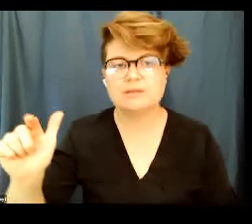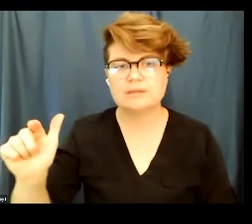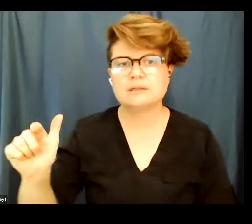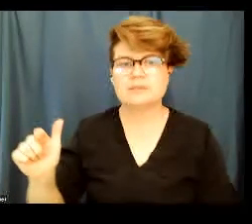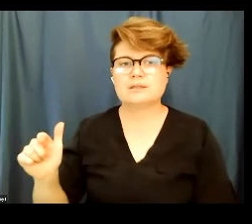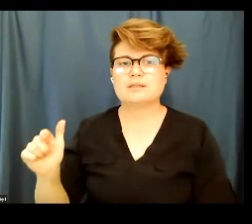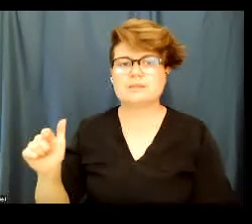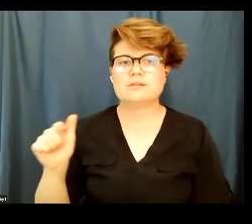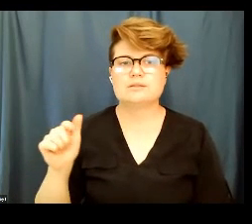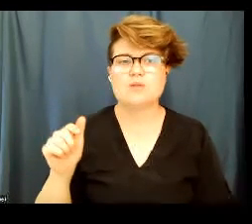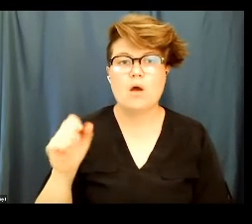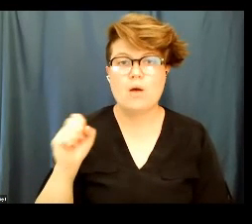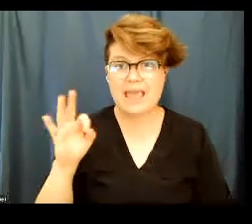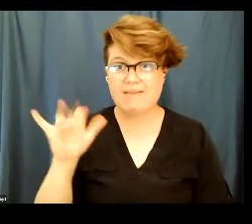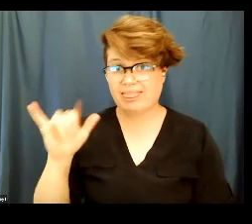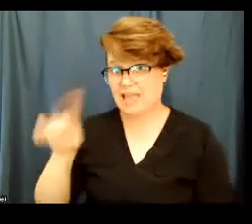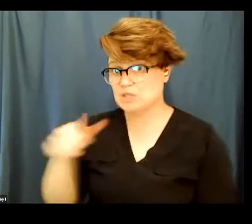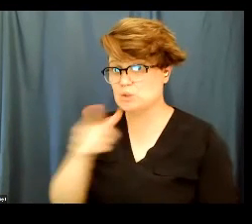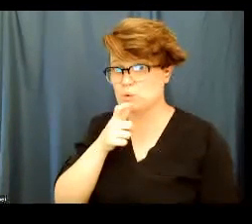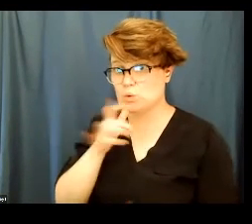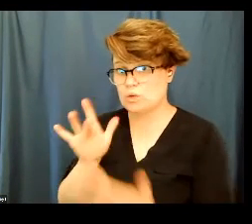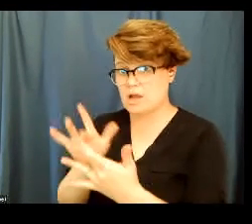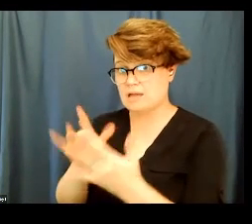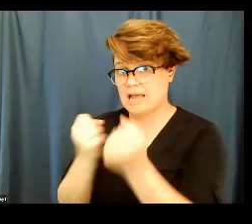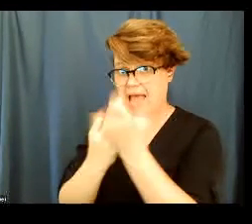missing from this piece.